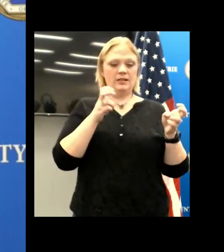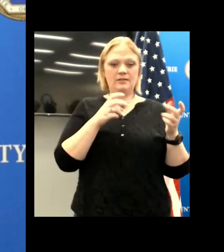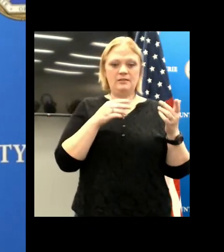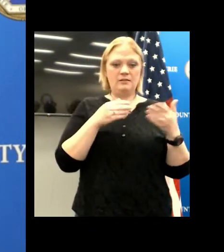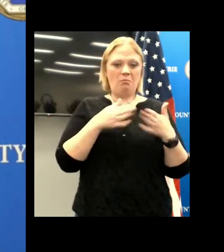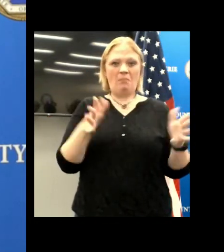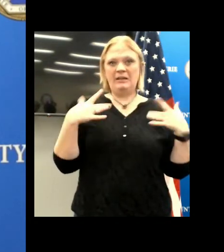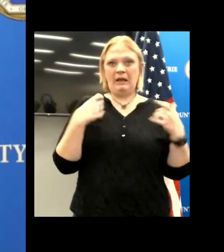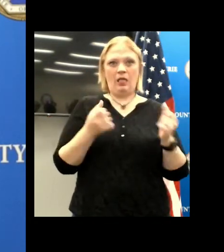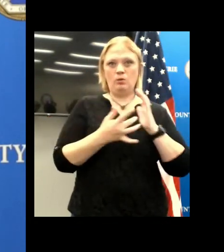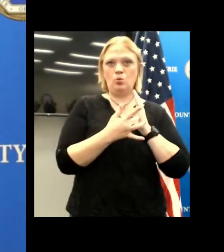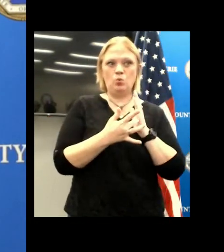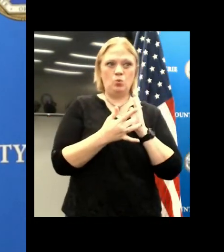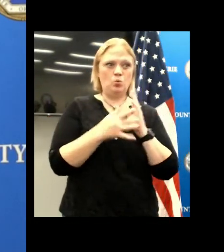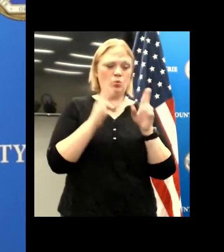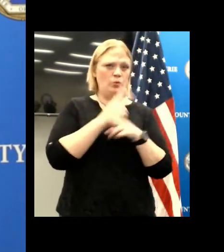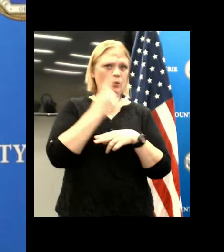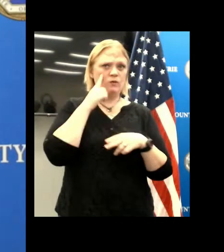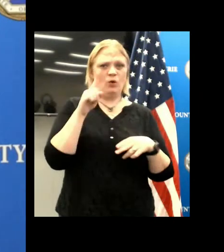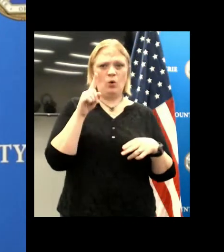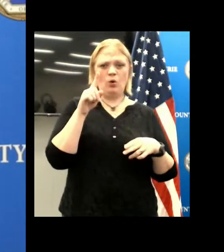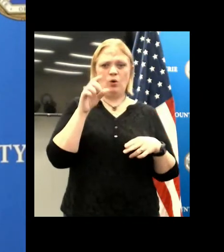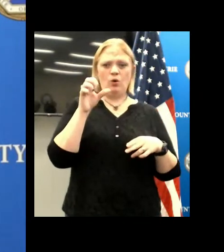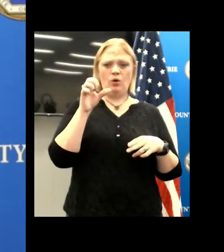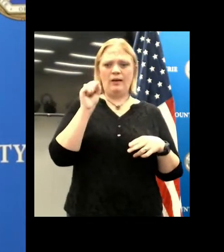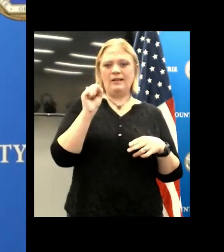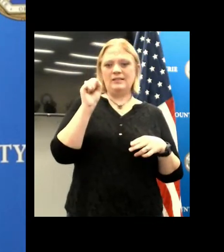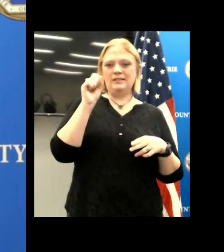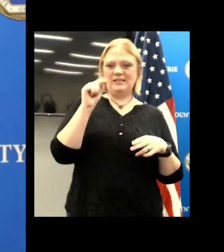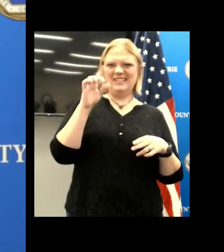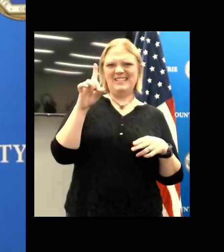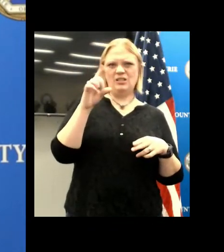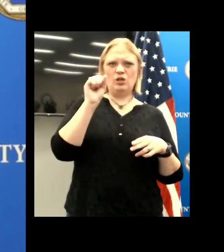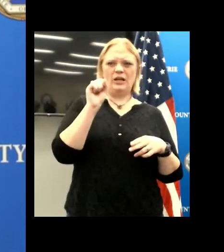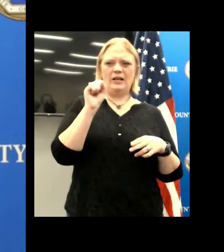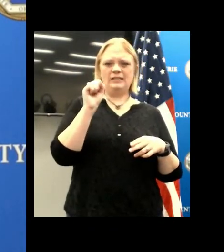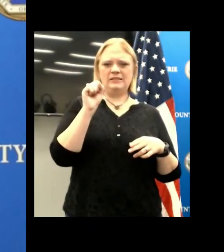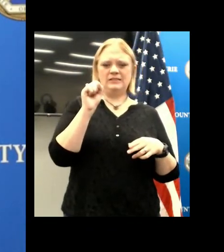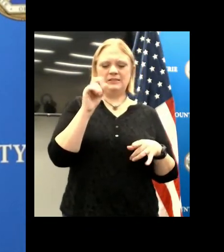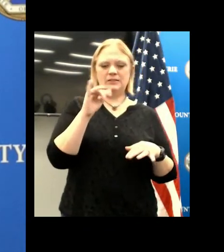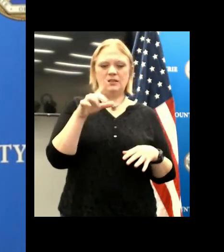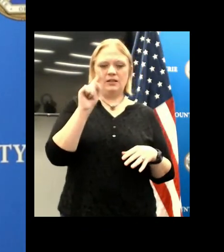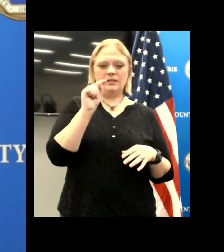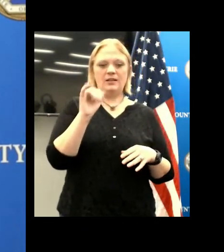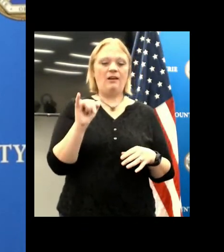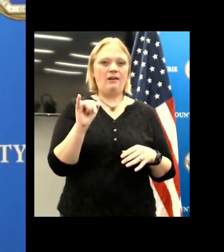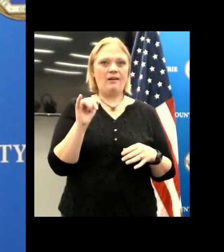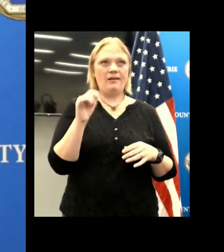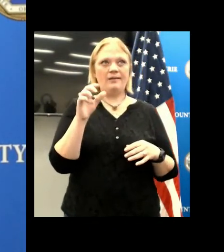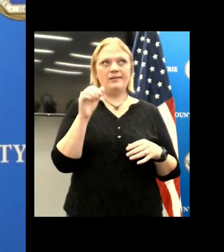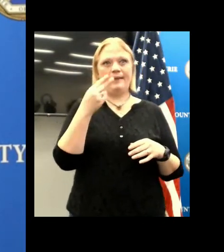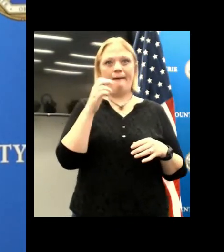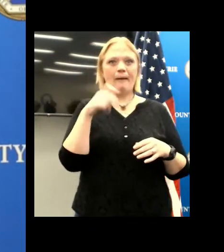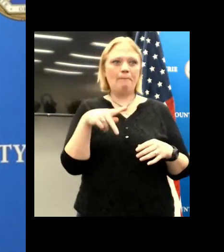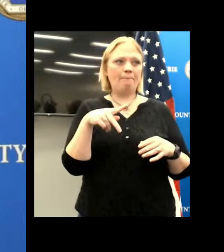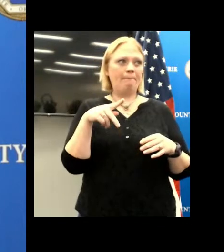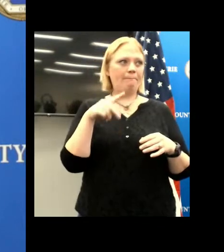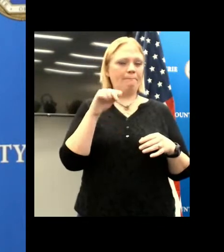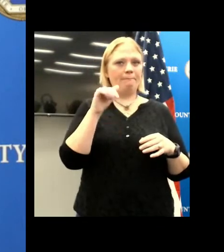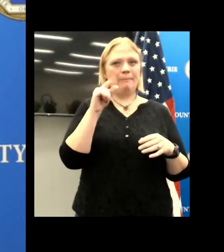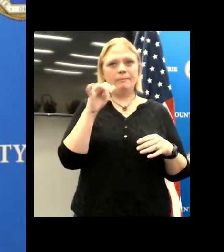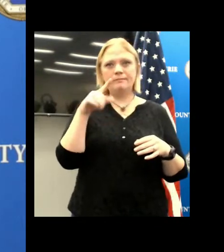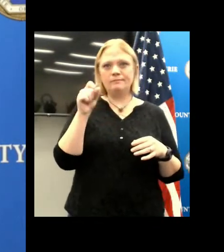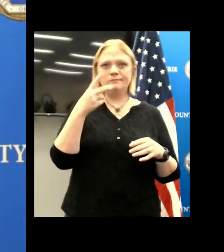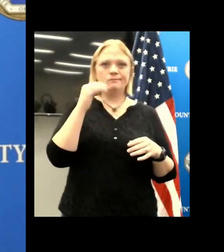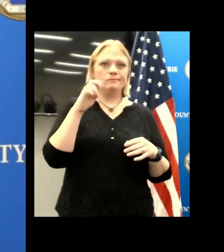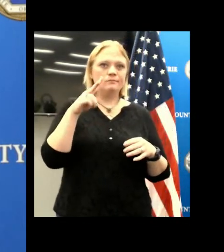We use that with sexually transmitted infections. We use that with hepatitis A outbreaks. We use that with any type of outbreaks, and it